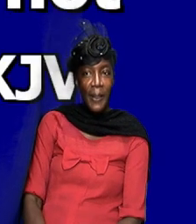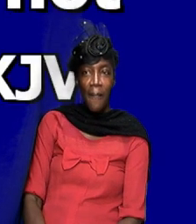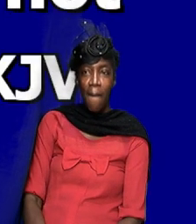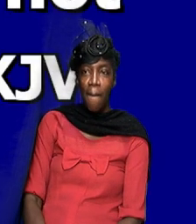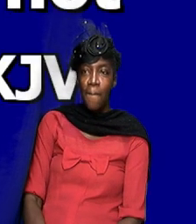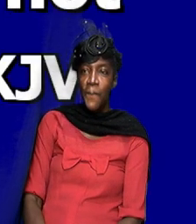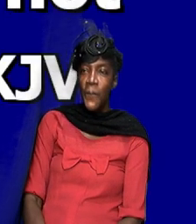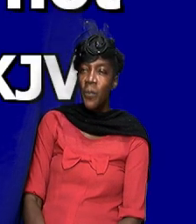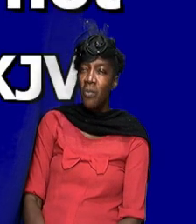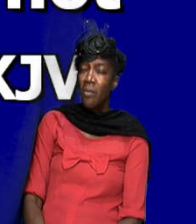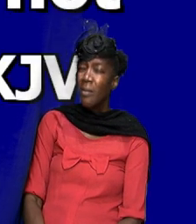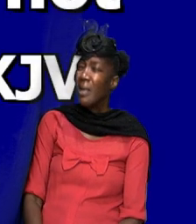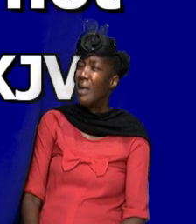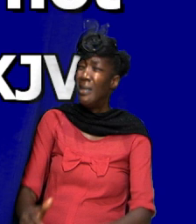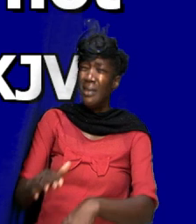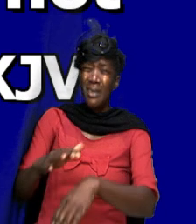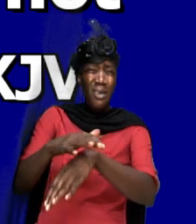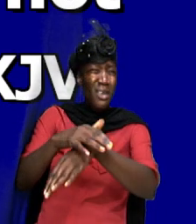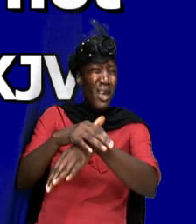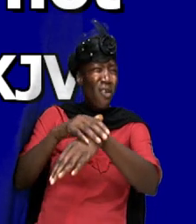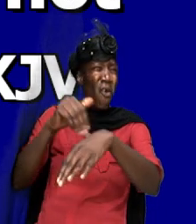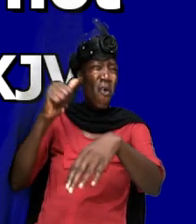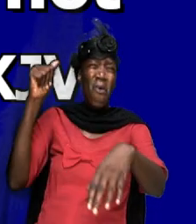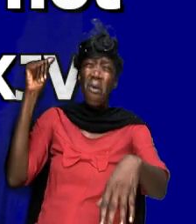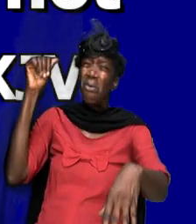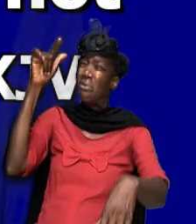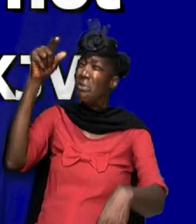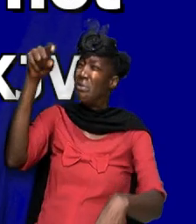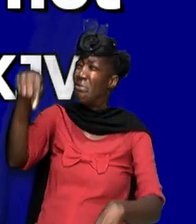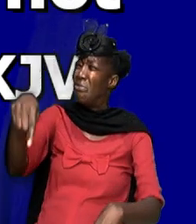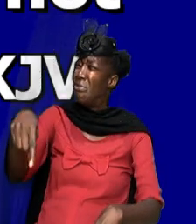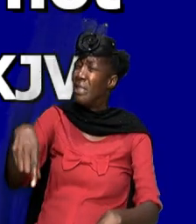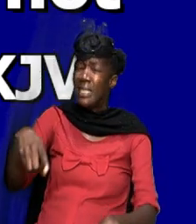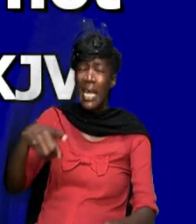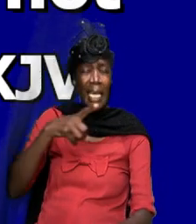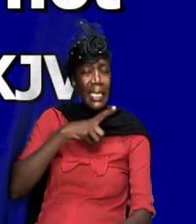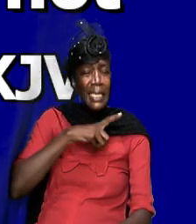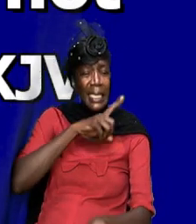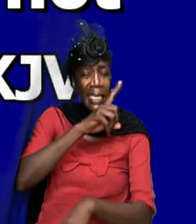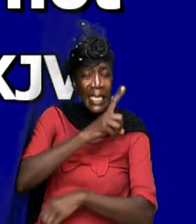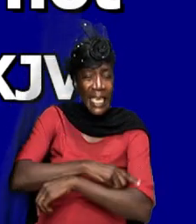And they shall cry out in that day because of your king,